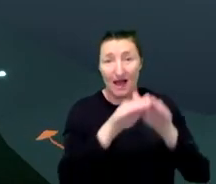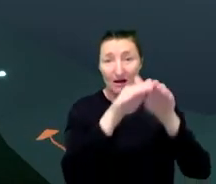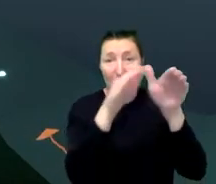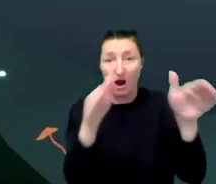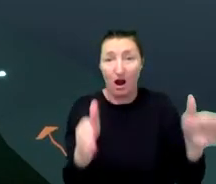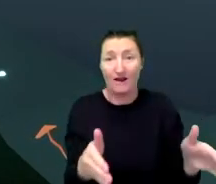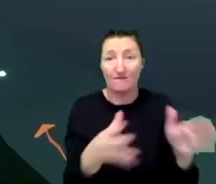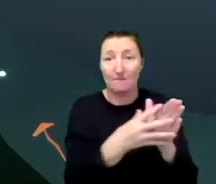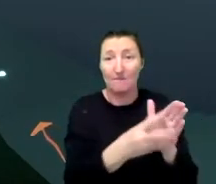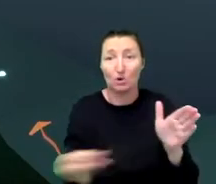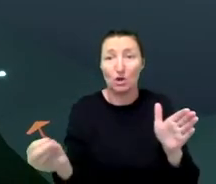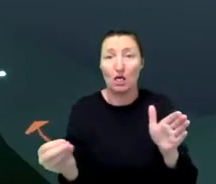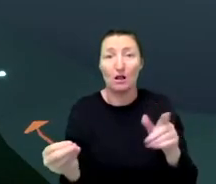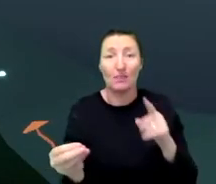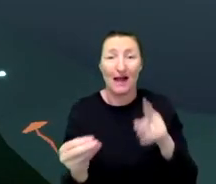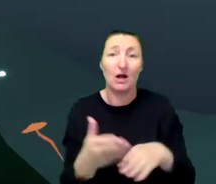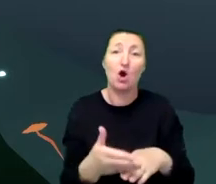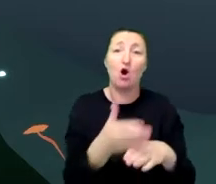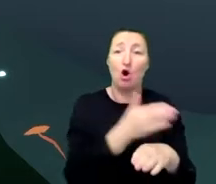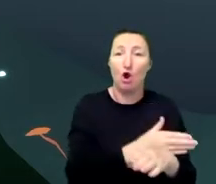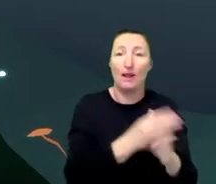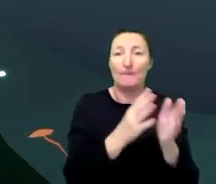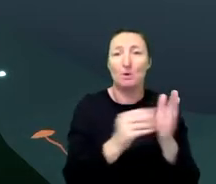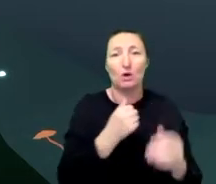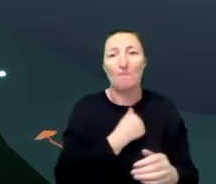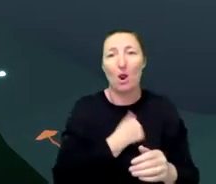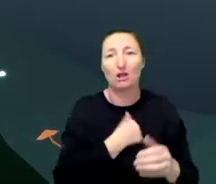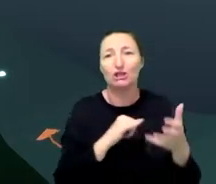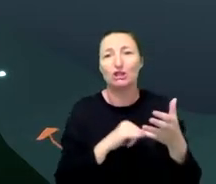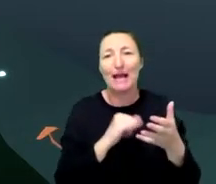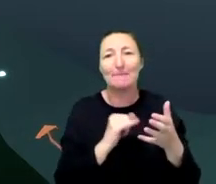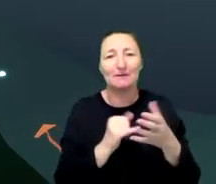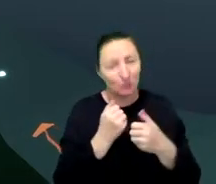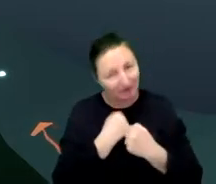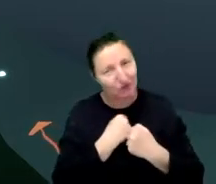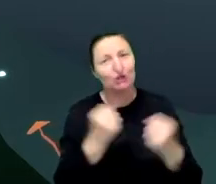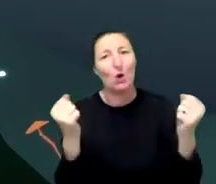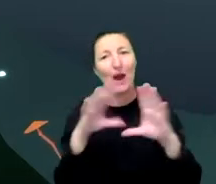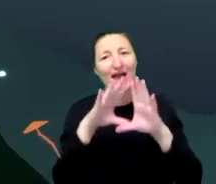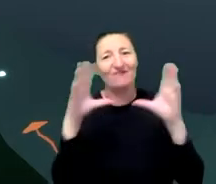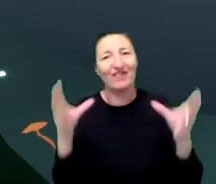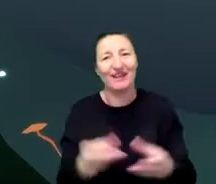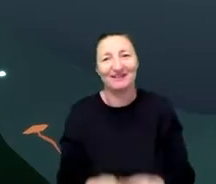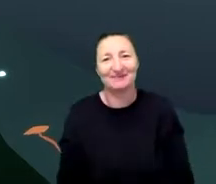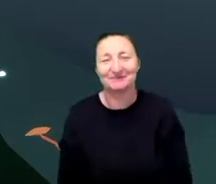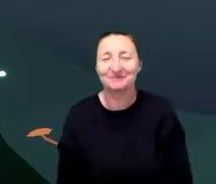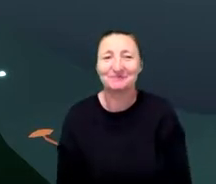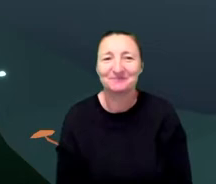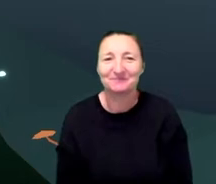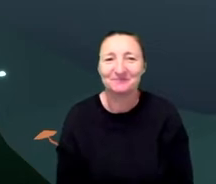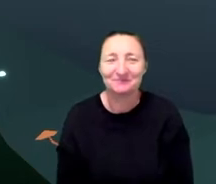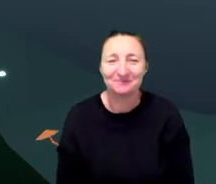Seamus, if you don't want me to show this. We're showing it anyway. We're being vulnerable. That's what this game is all about.